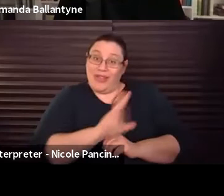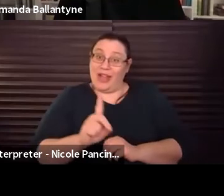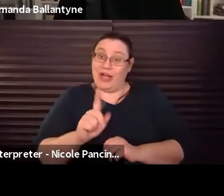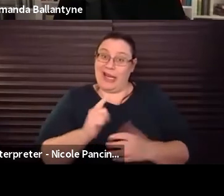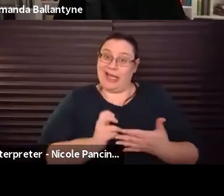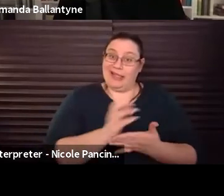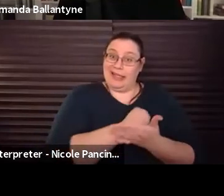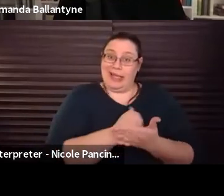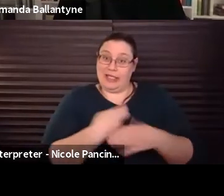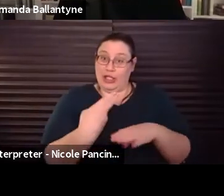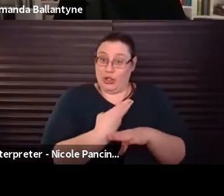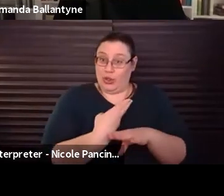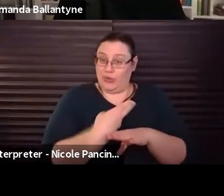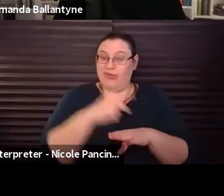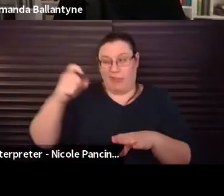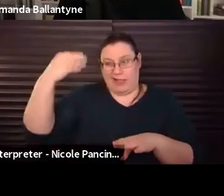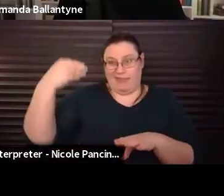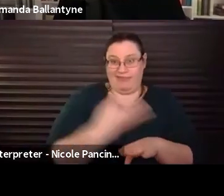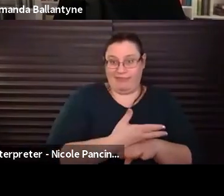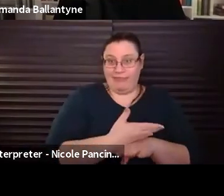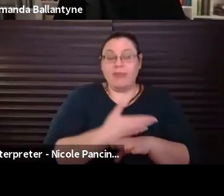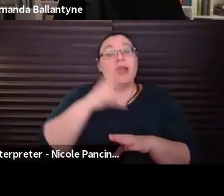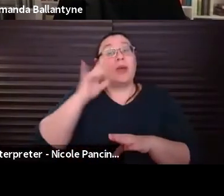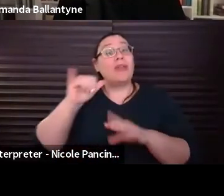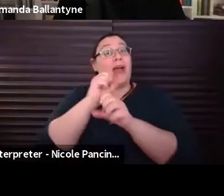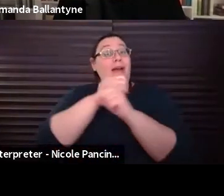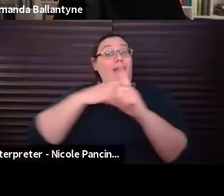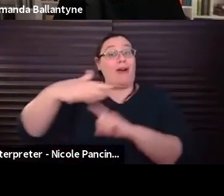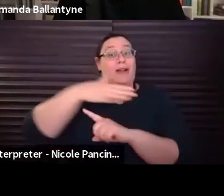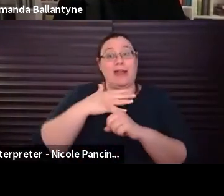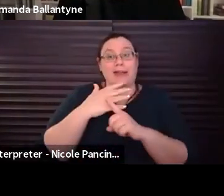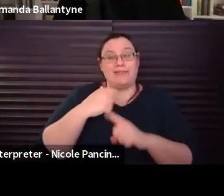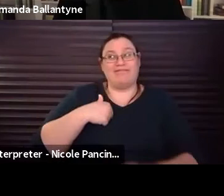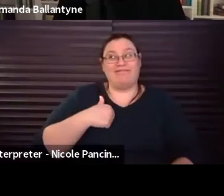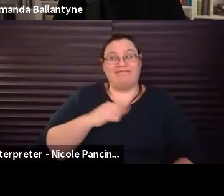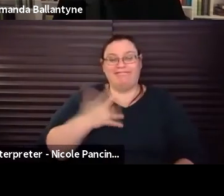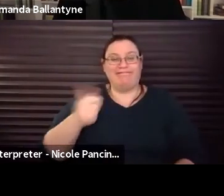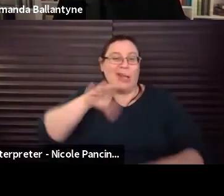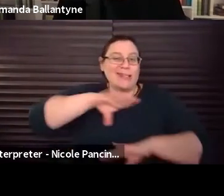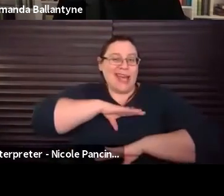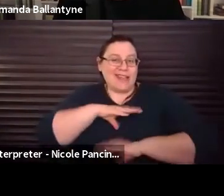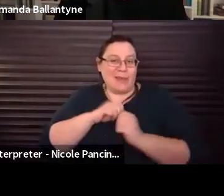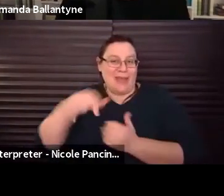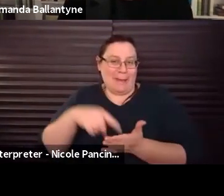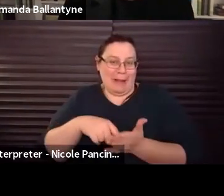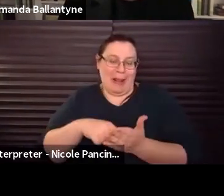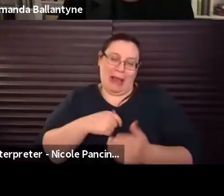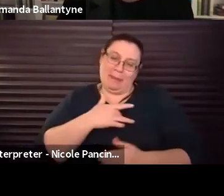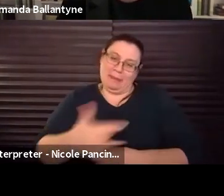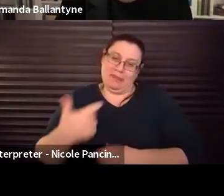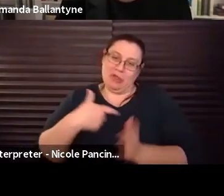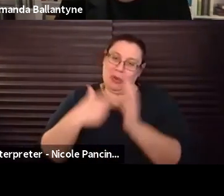and used. And in that context, I'm just not easy to satisfy, so I'm also not satisfied with that bill. That